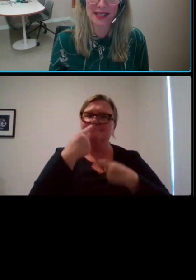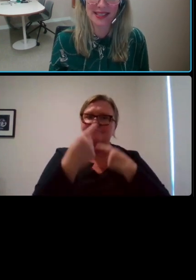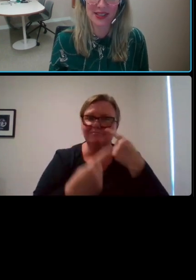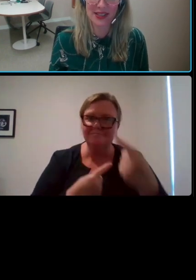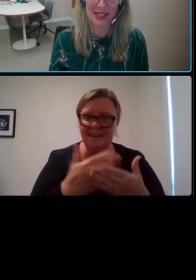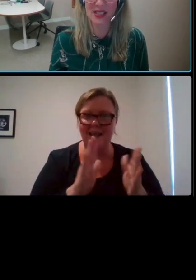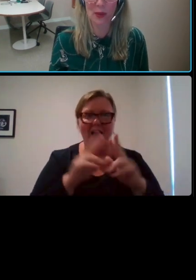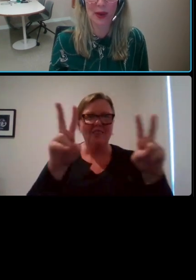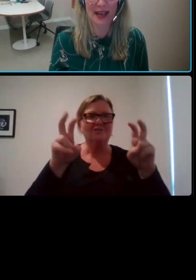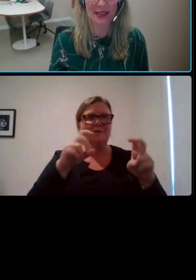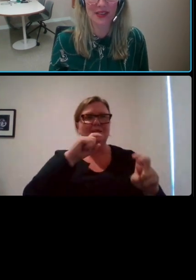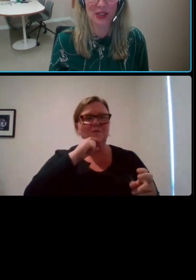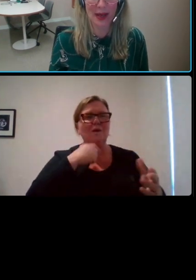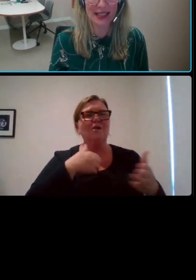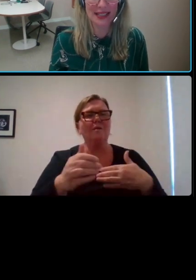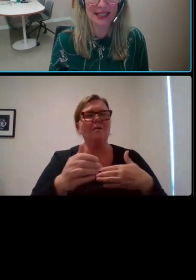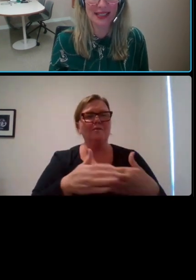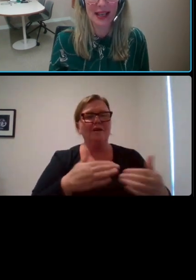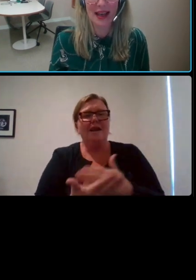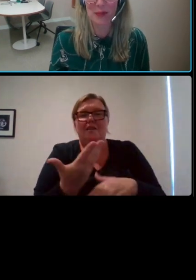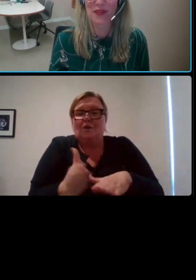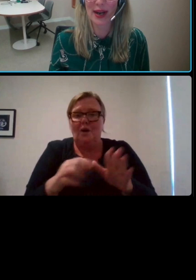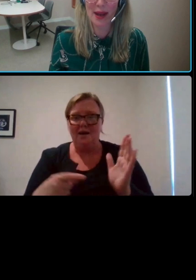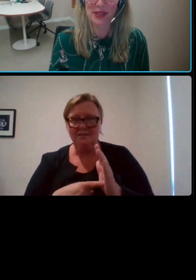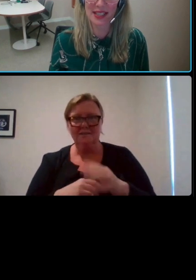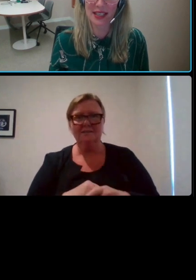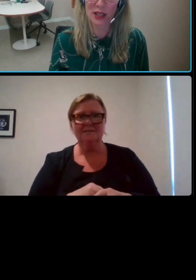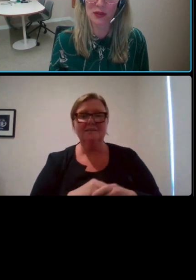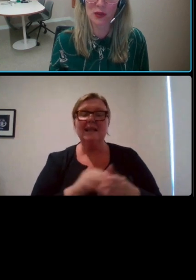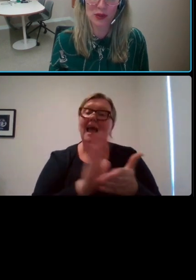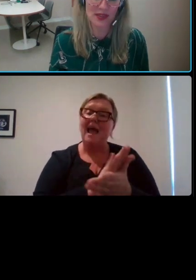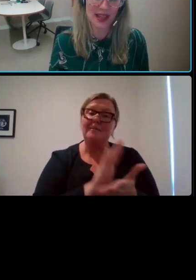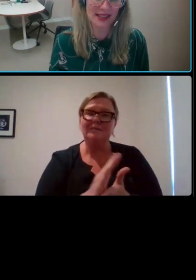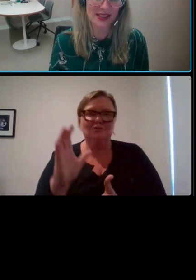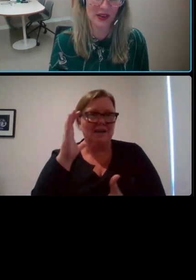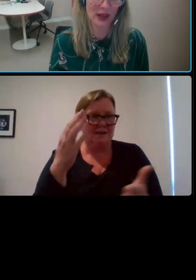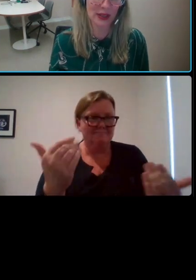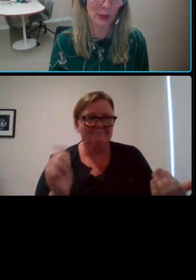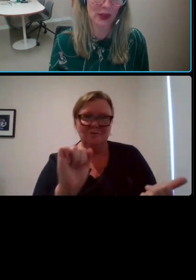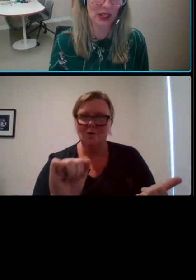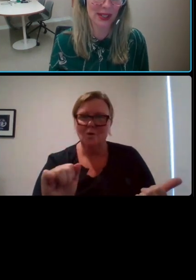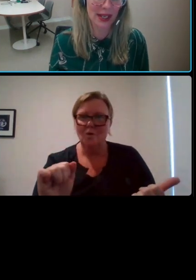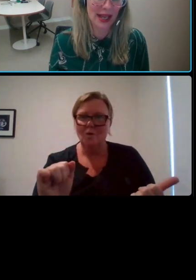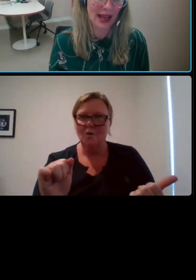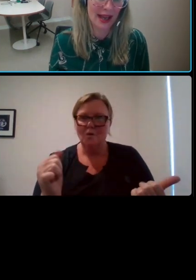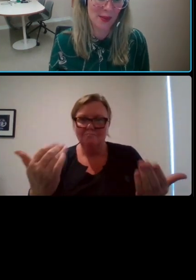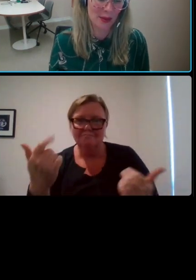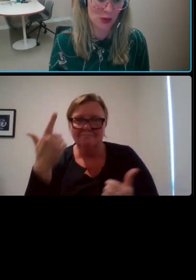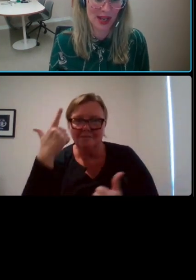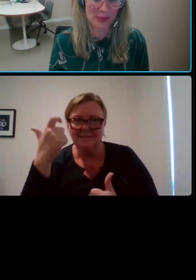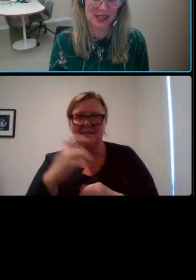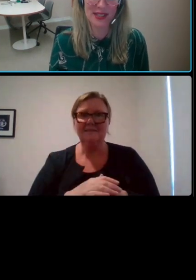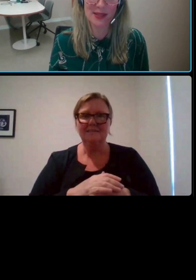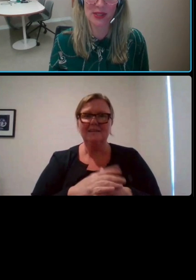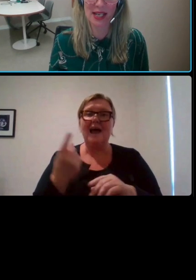these topics are intended to operate under the new Act. Very happy to hear your views on that. It's very early work, and